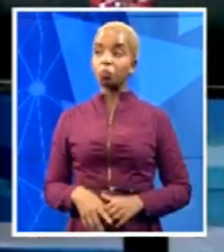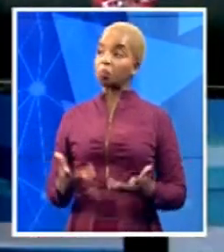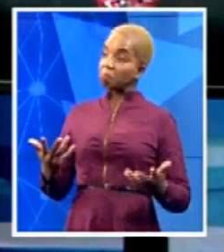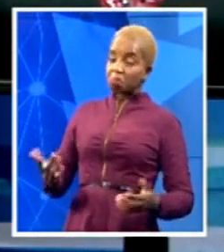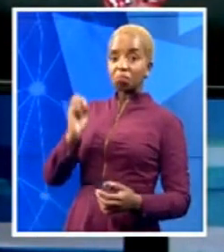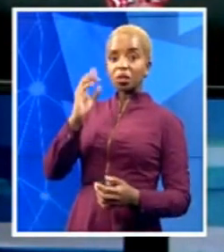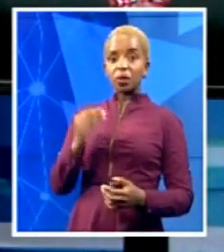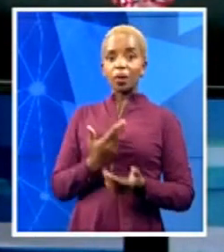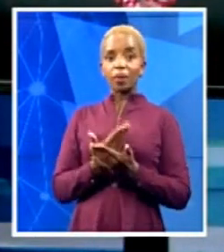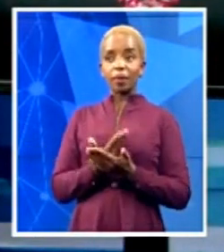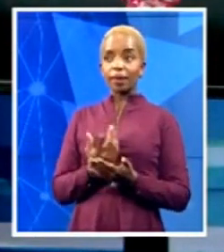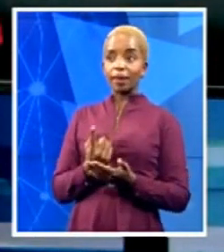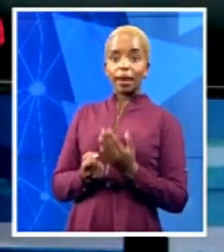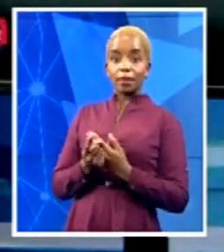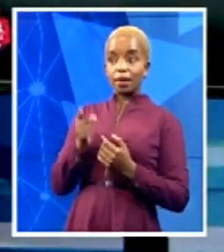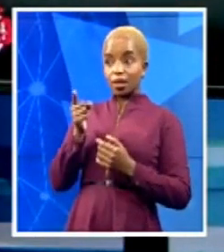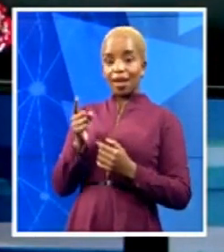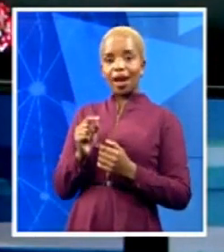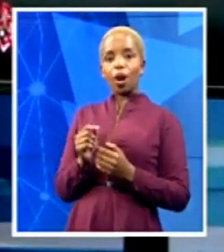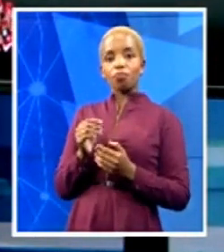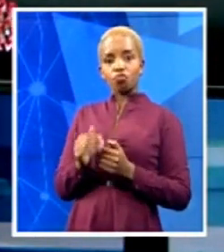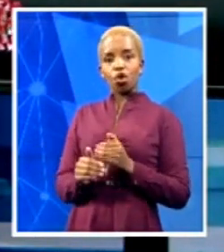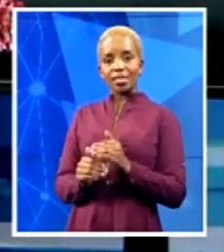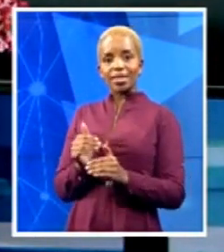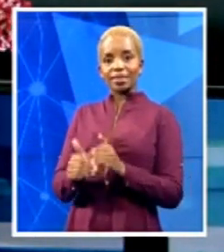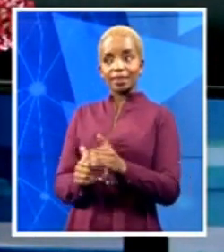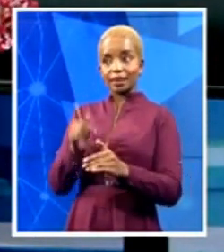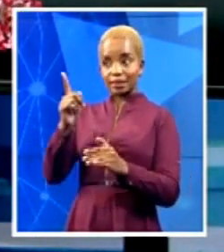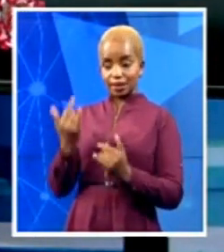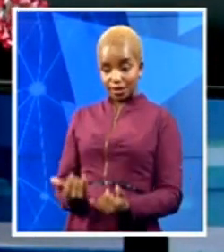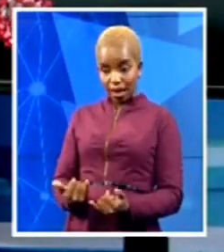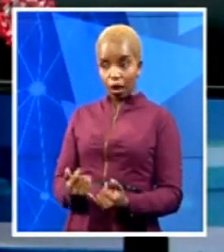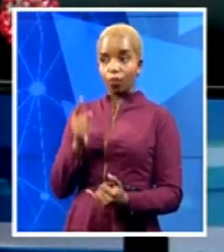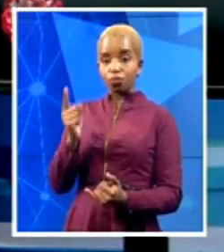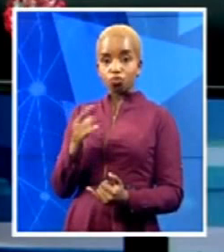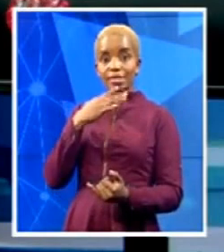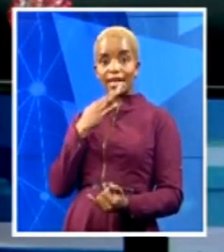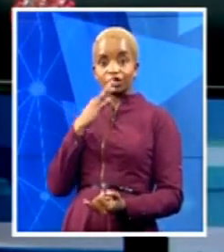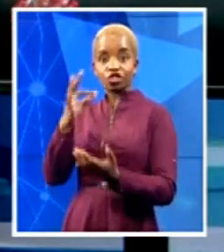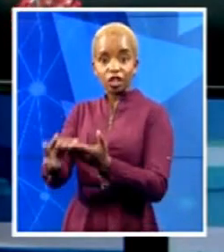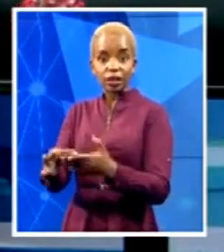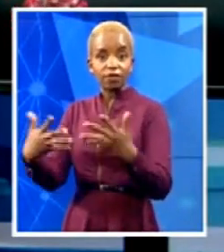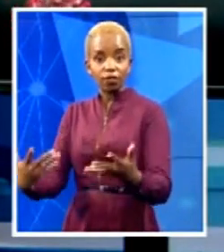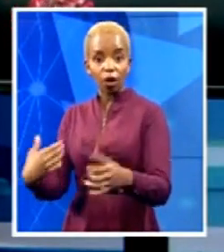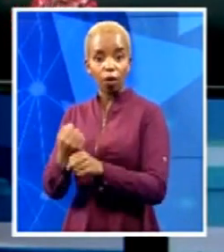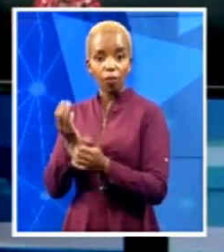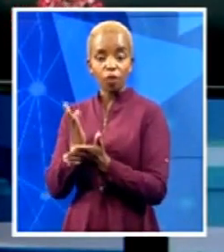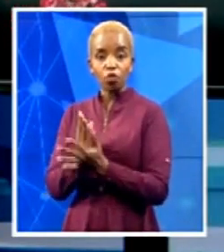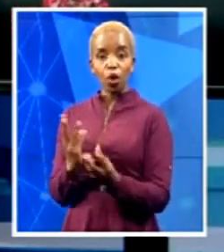are suggesting be undertaken to ensure that the people who provide the food provision